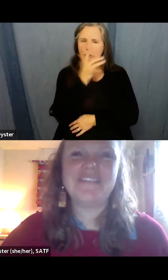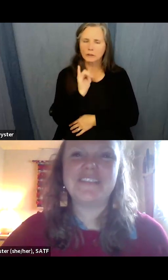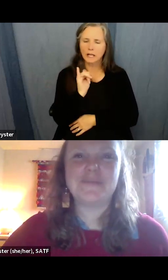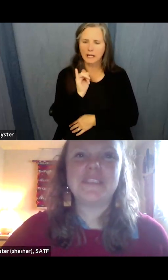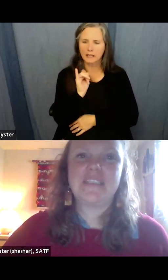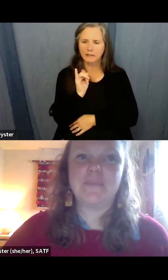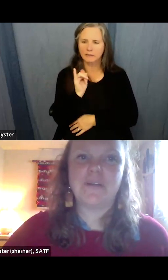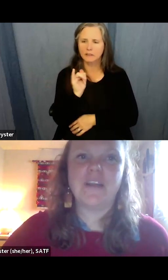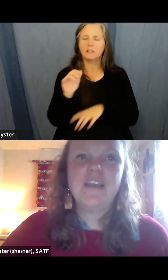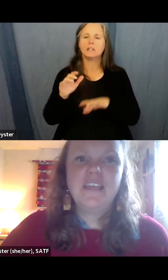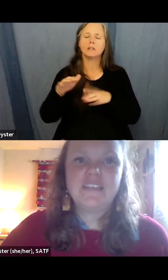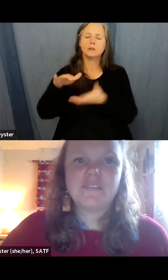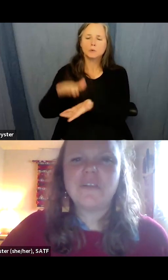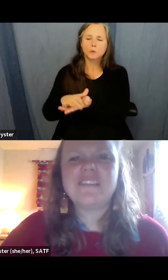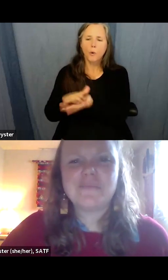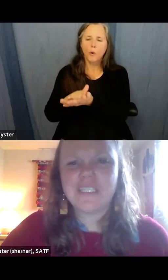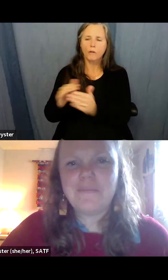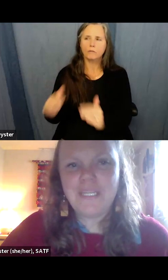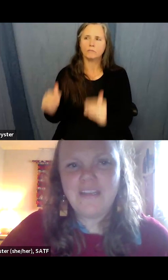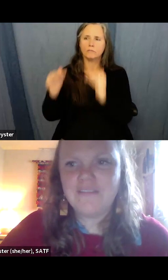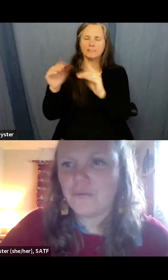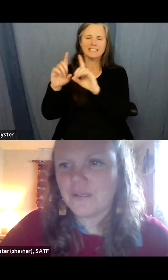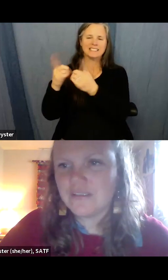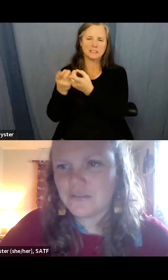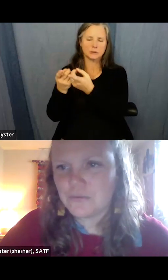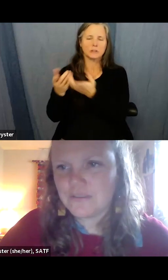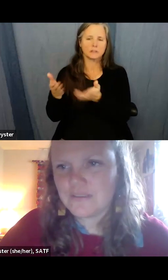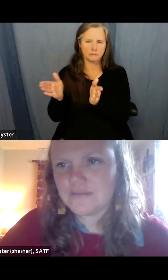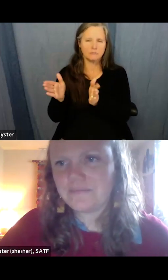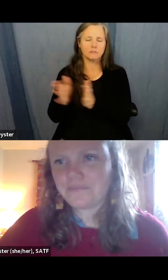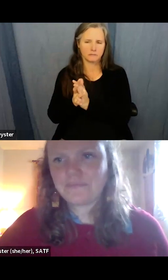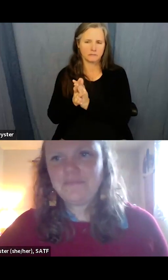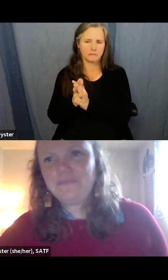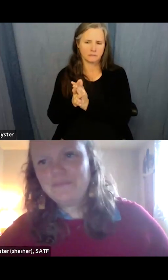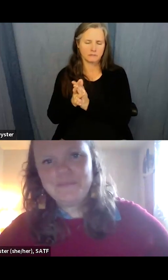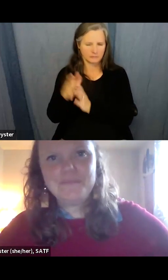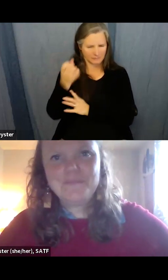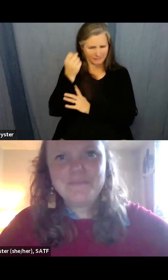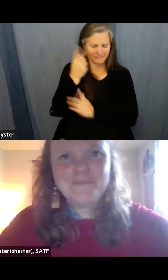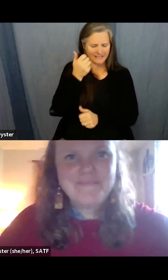to dive a little bit deeper into what does this really mean for schools?